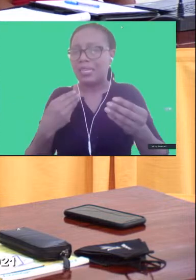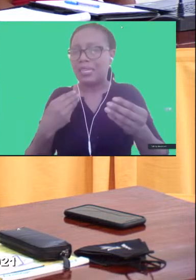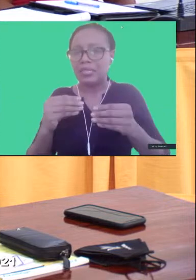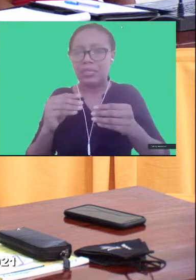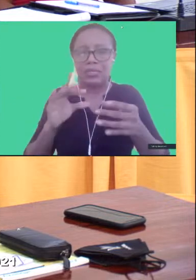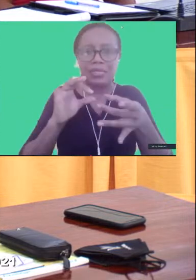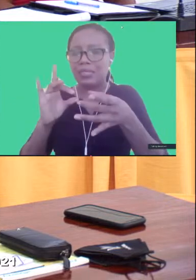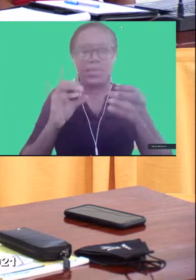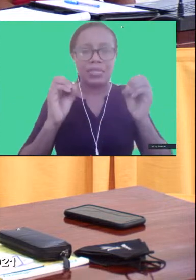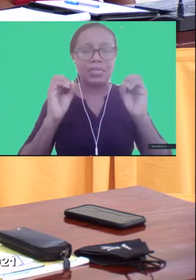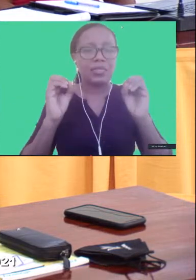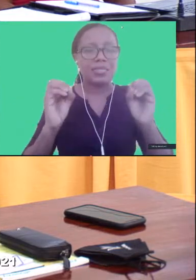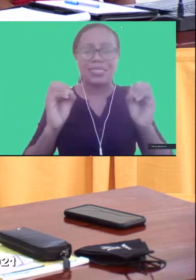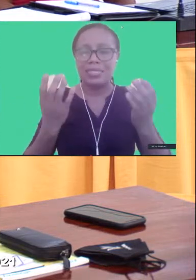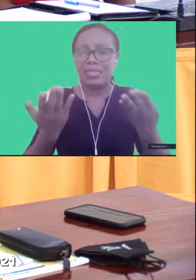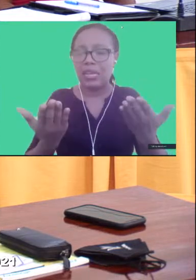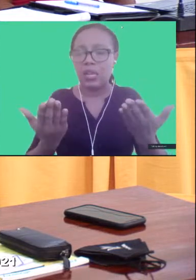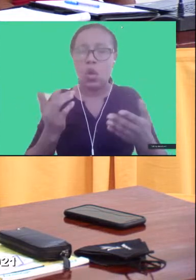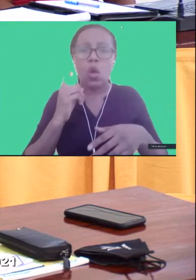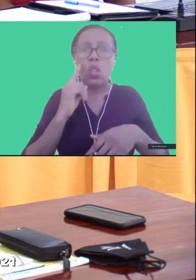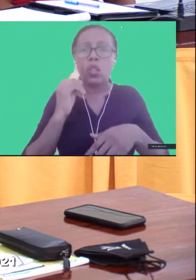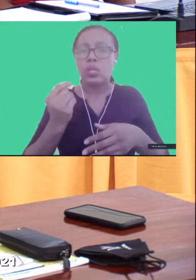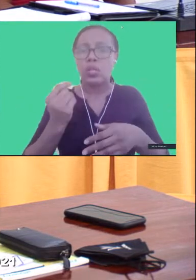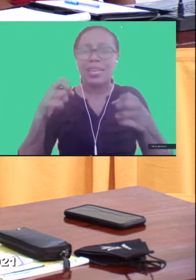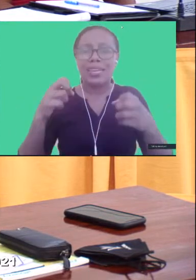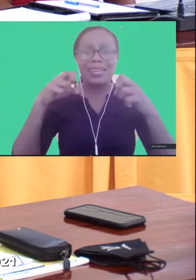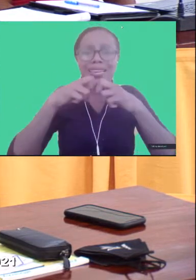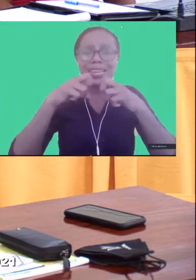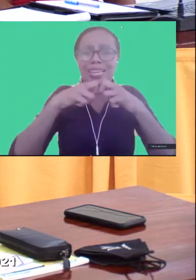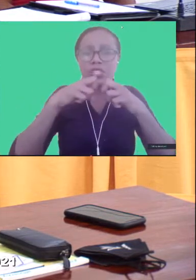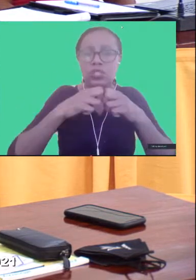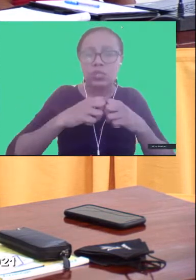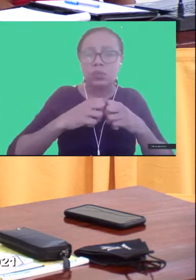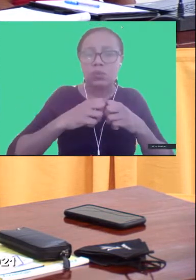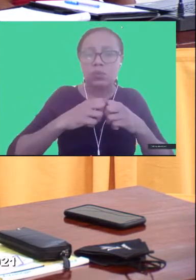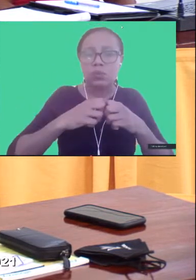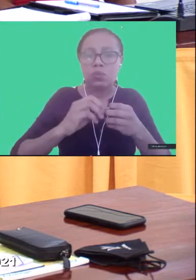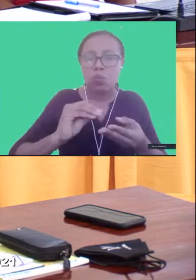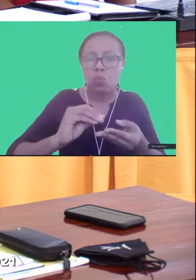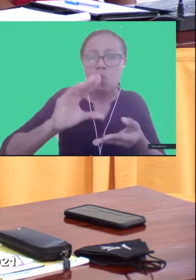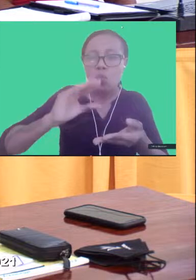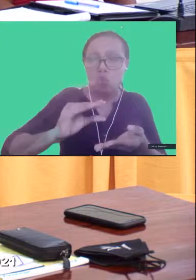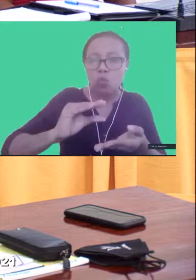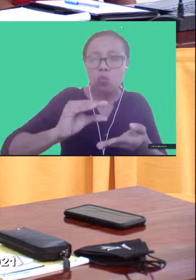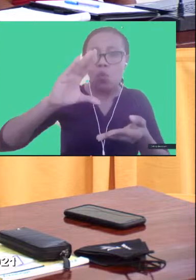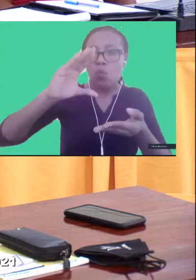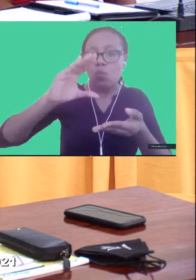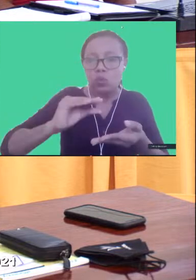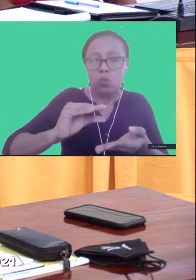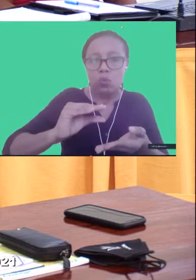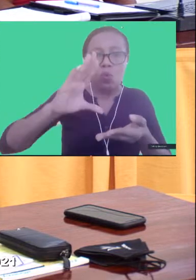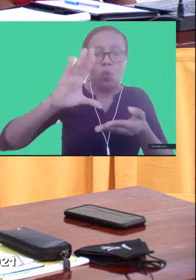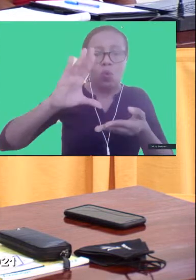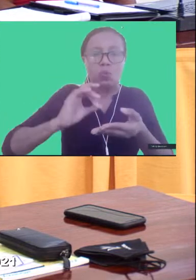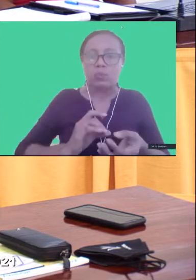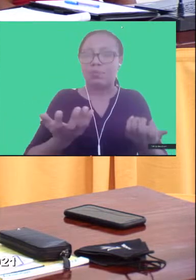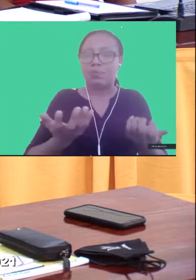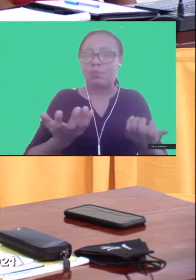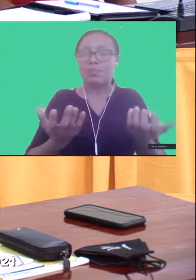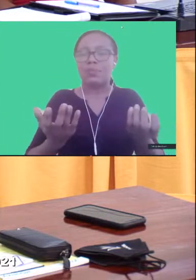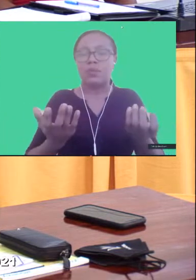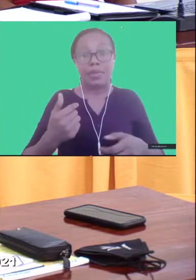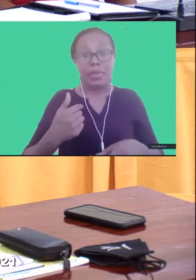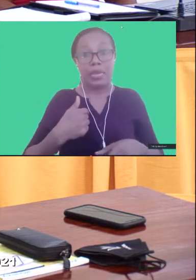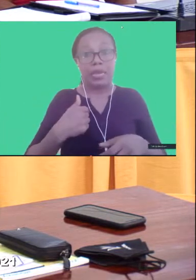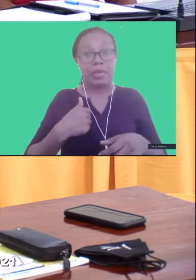grid. I do not pretend to be a technician, a technical expert in these matters, but that is really what the concern